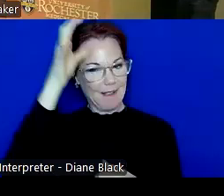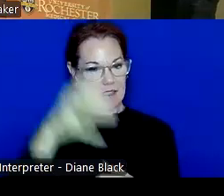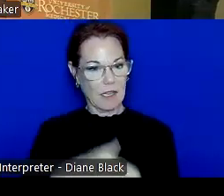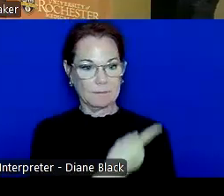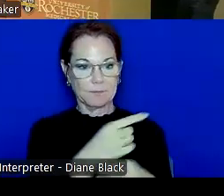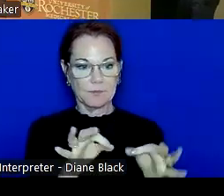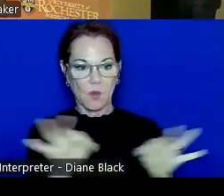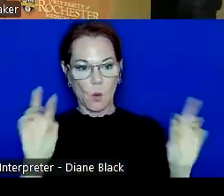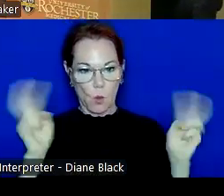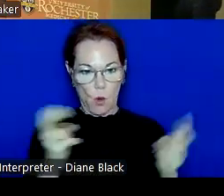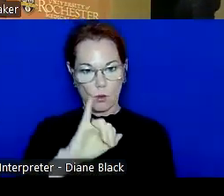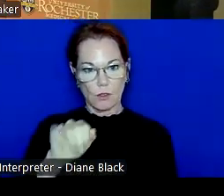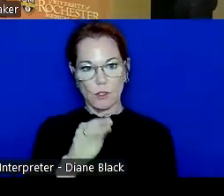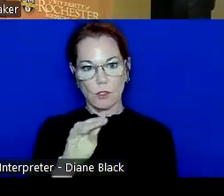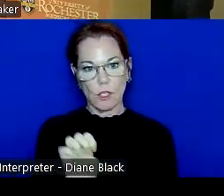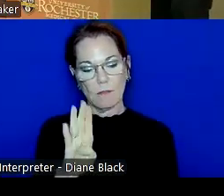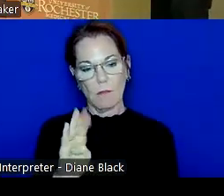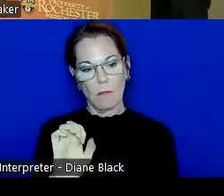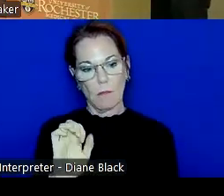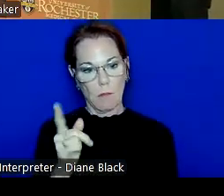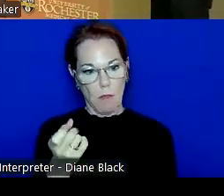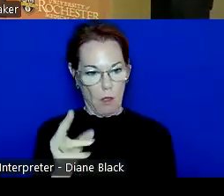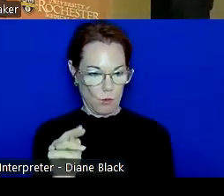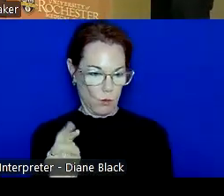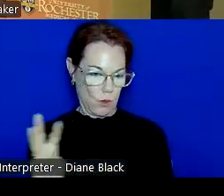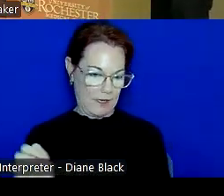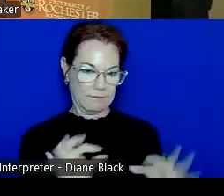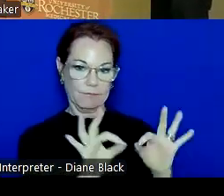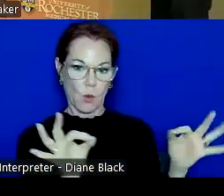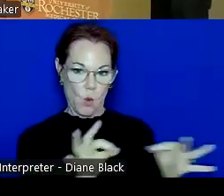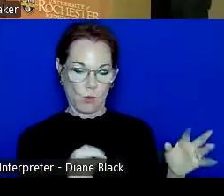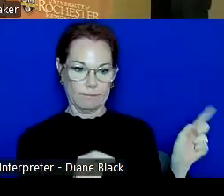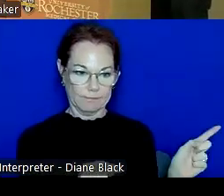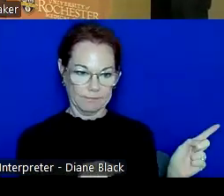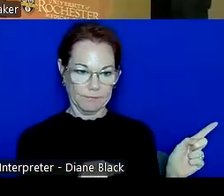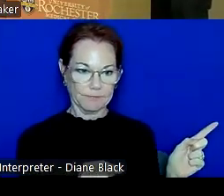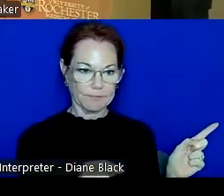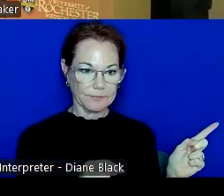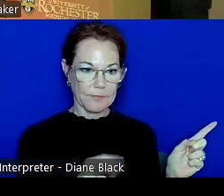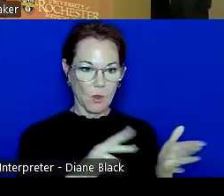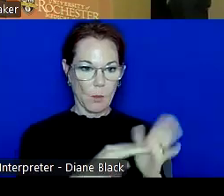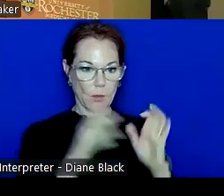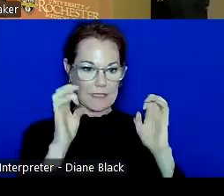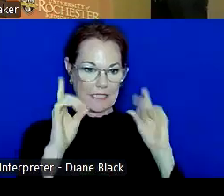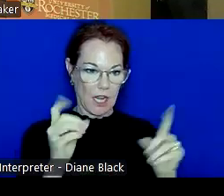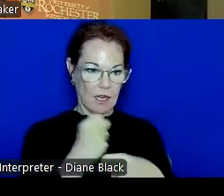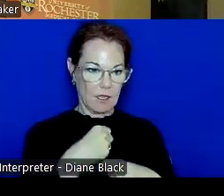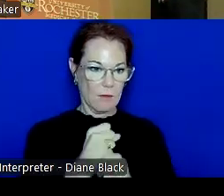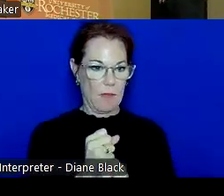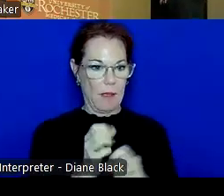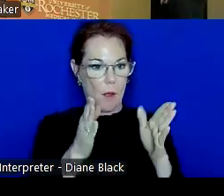Baldwin. The purpose of education is to create in a person the ability to look at the world for himself, to make his own